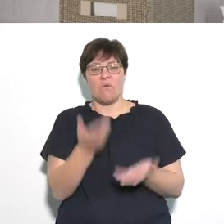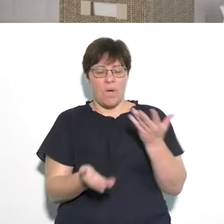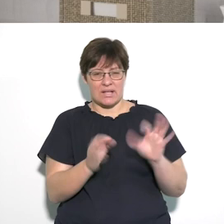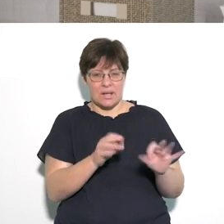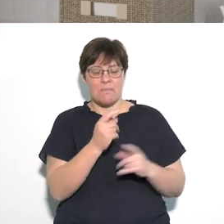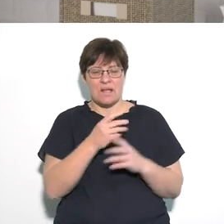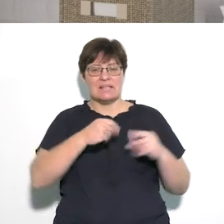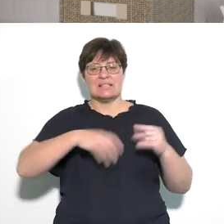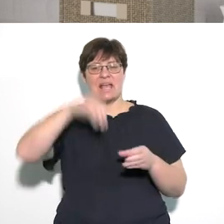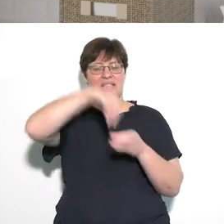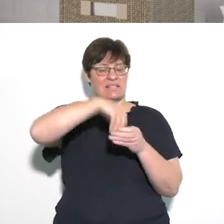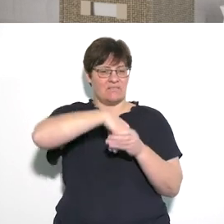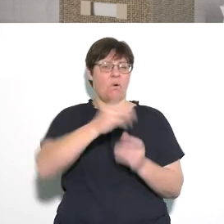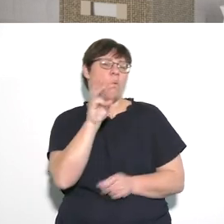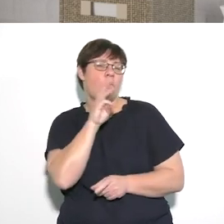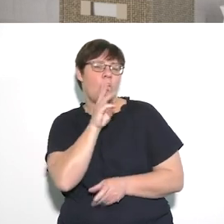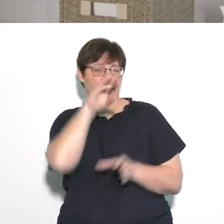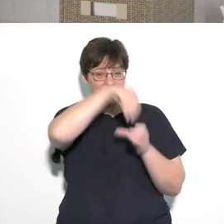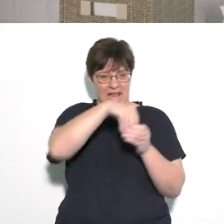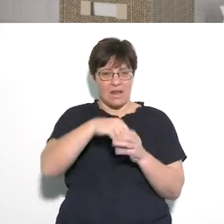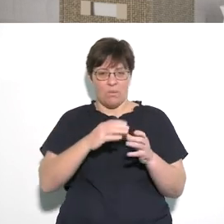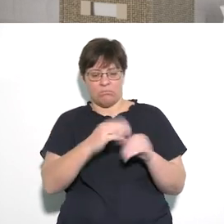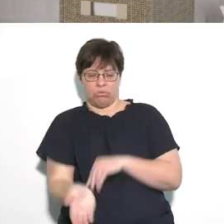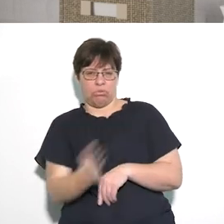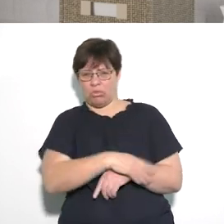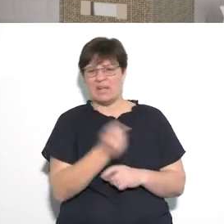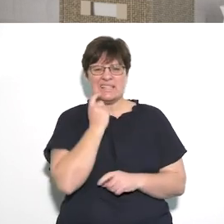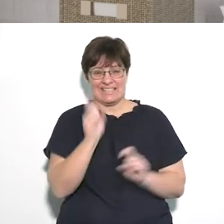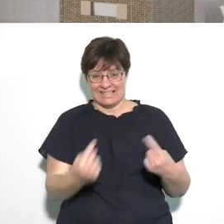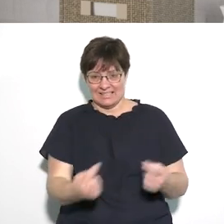put in a little bit of sand or water,